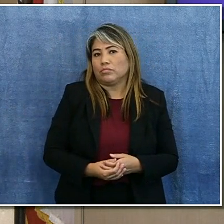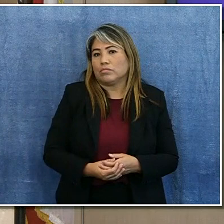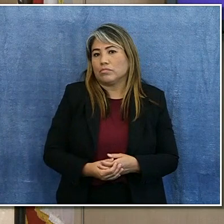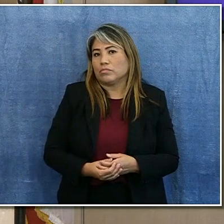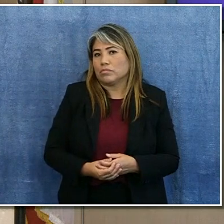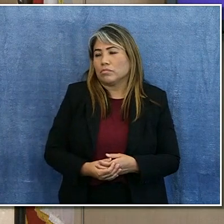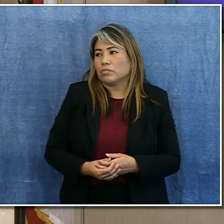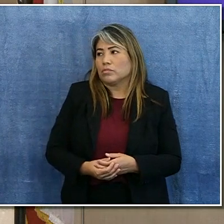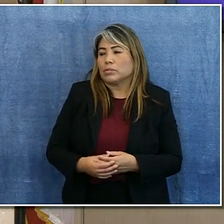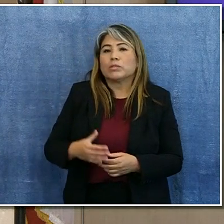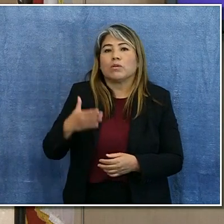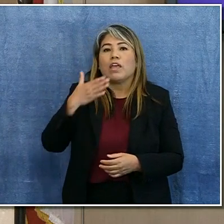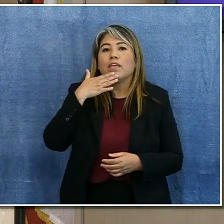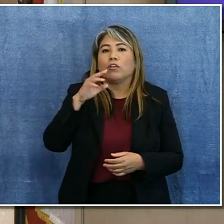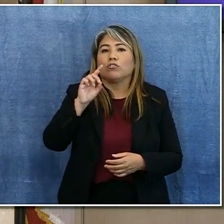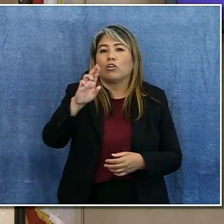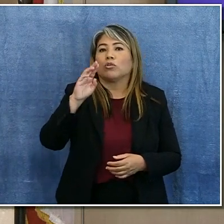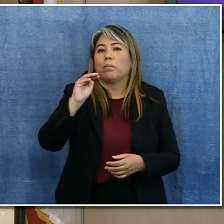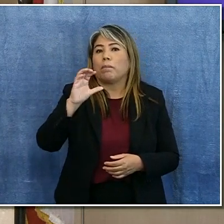Thank you, Dr. McDonald.